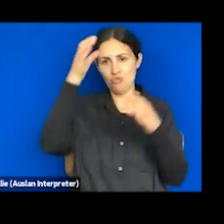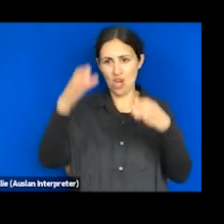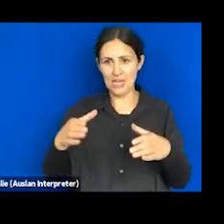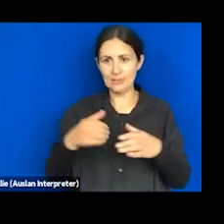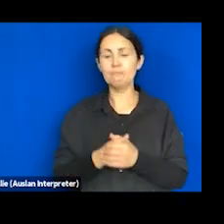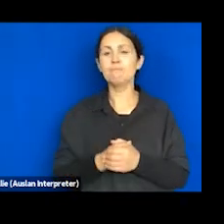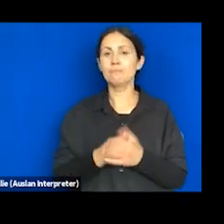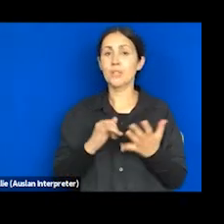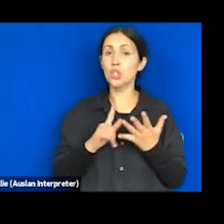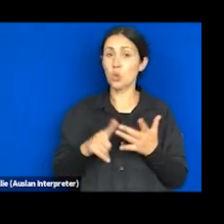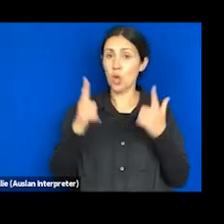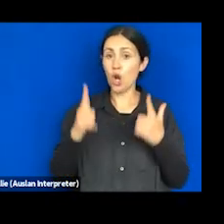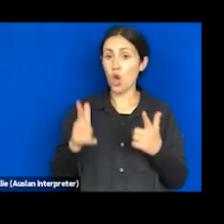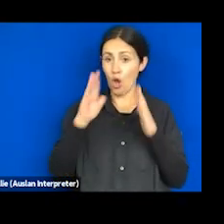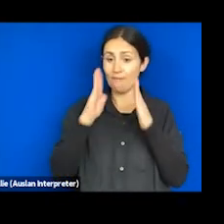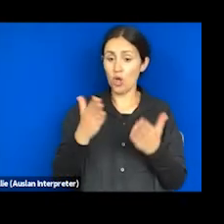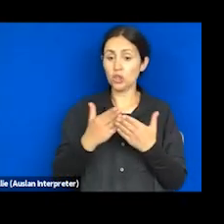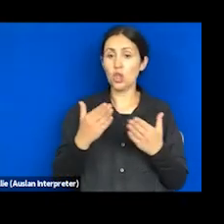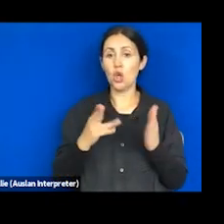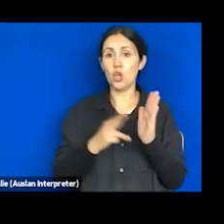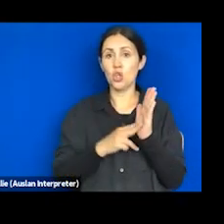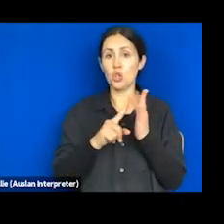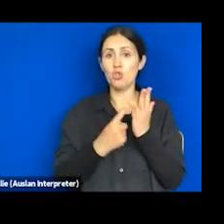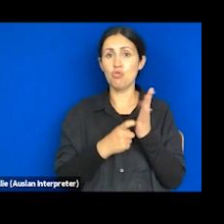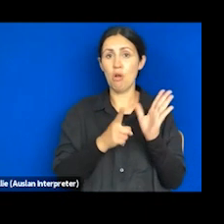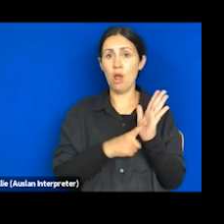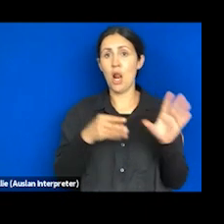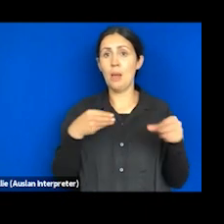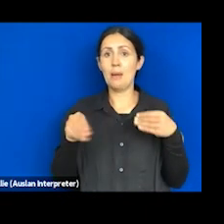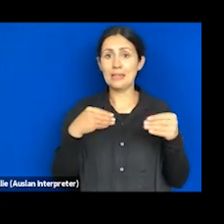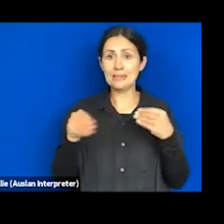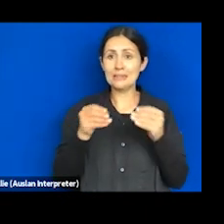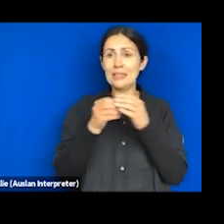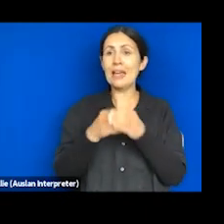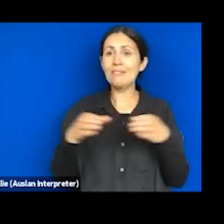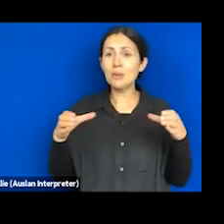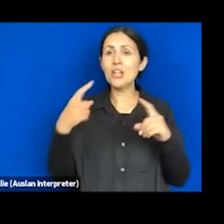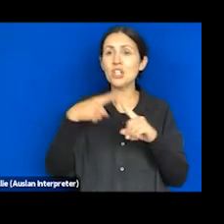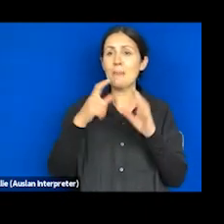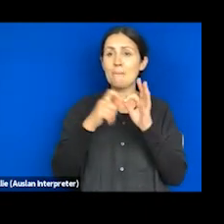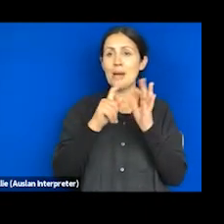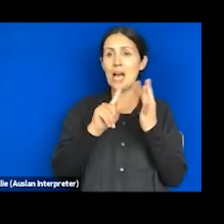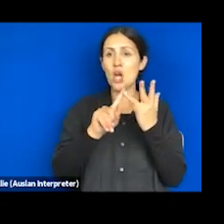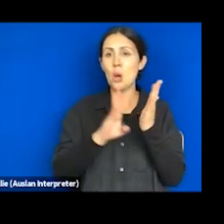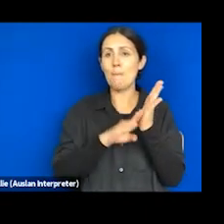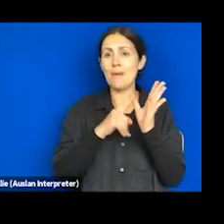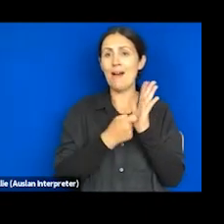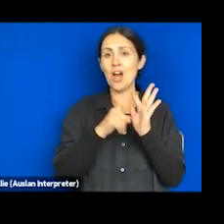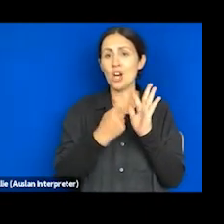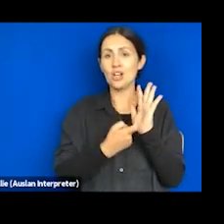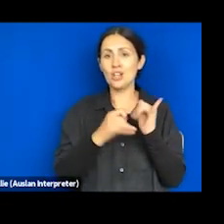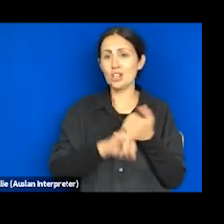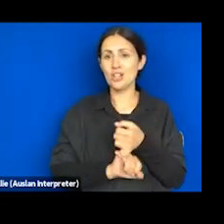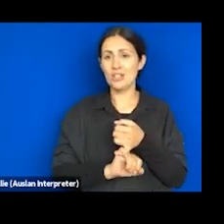Again, there's a lot of focus on neuroplasticity, inflammation, and biomarkers, and we know in addiction these are